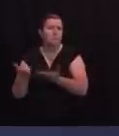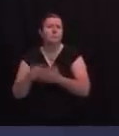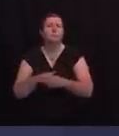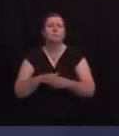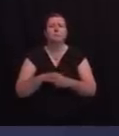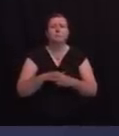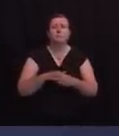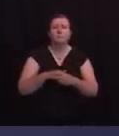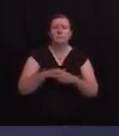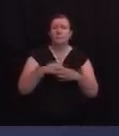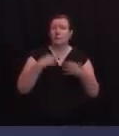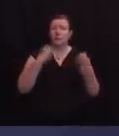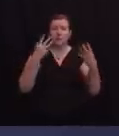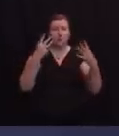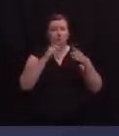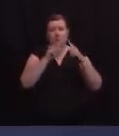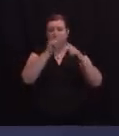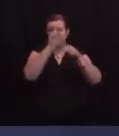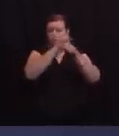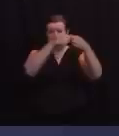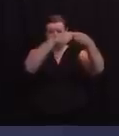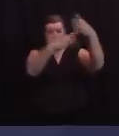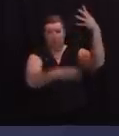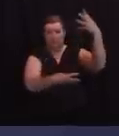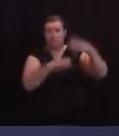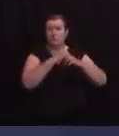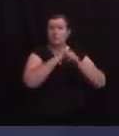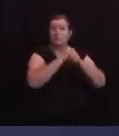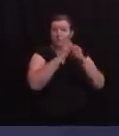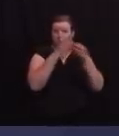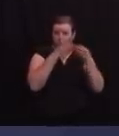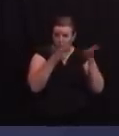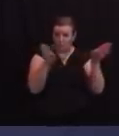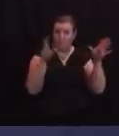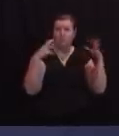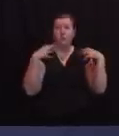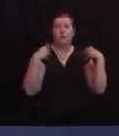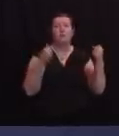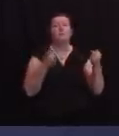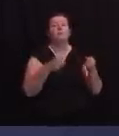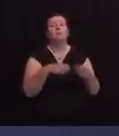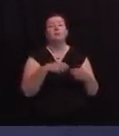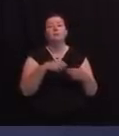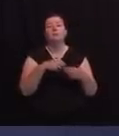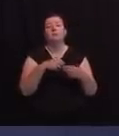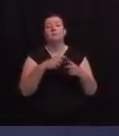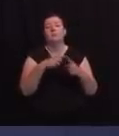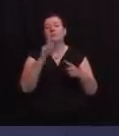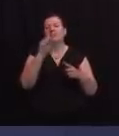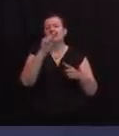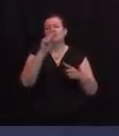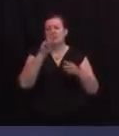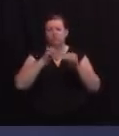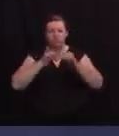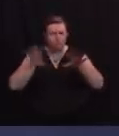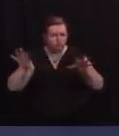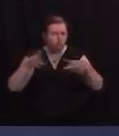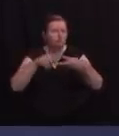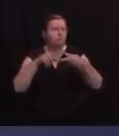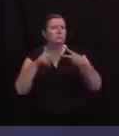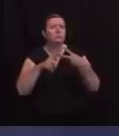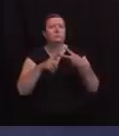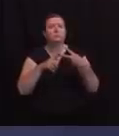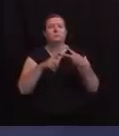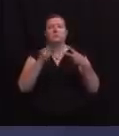to protect public health, including prevention of sexually transmitted diseases, tuberculosis outbreak response,